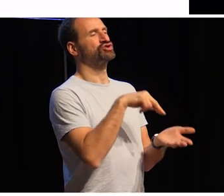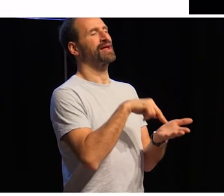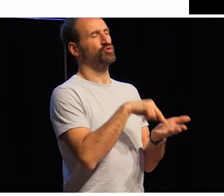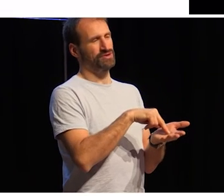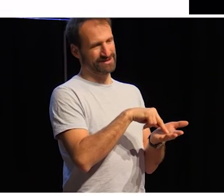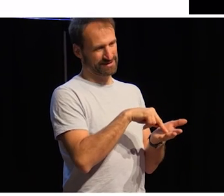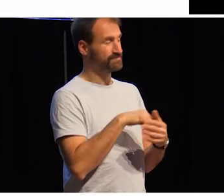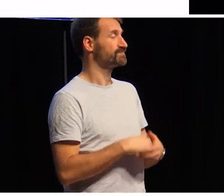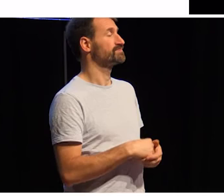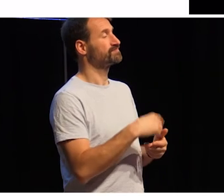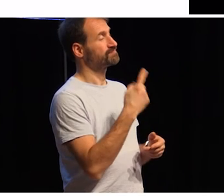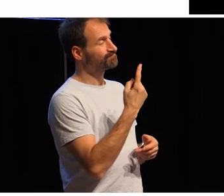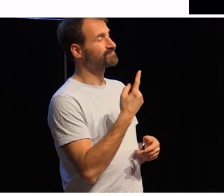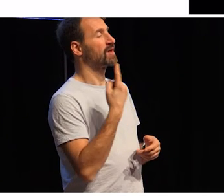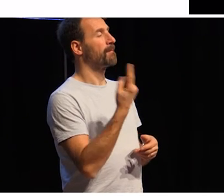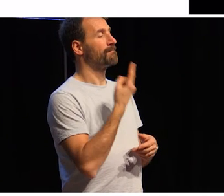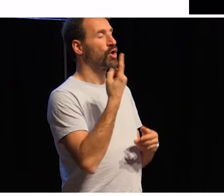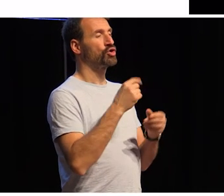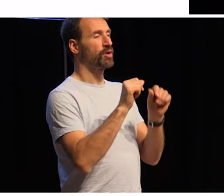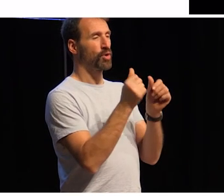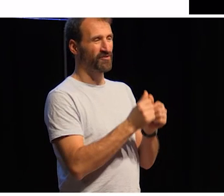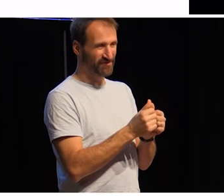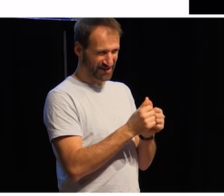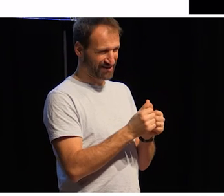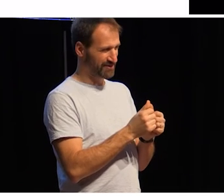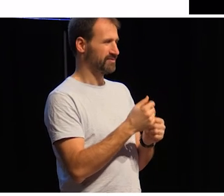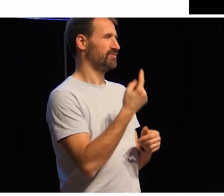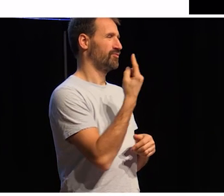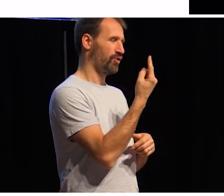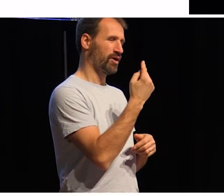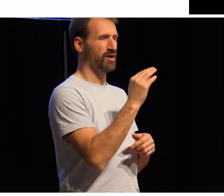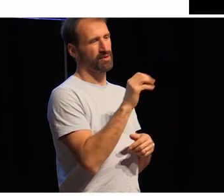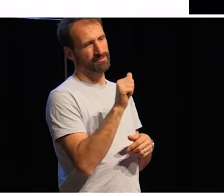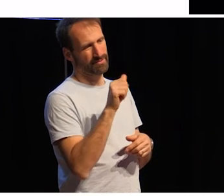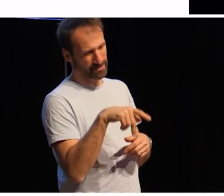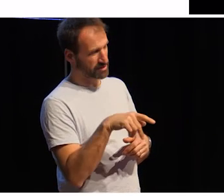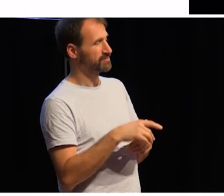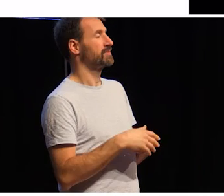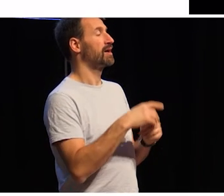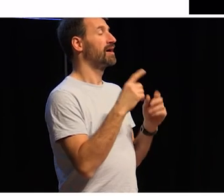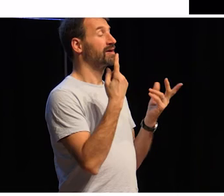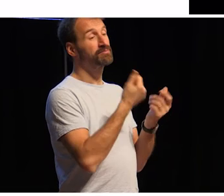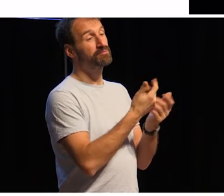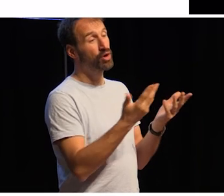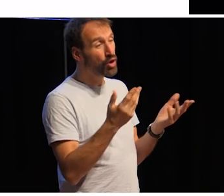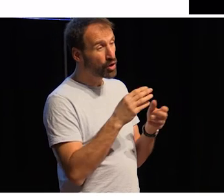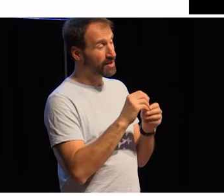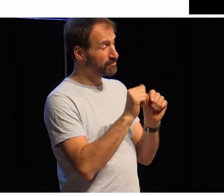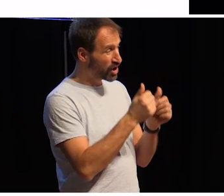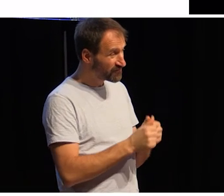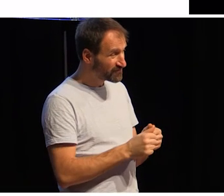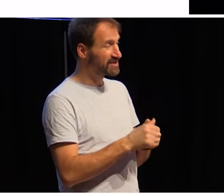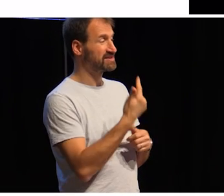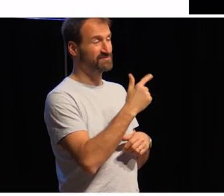inline cache monomorphic, mono one morphic shape. If you have a handful in there, it's polymorphic, and if you have more than four maps in there,